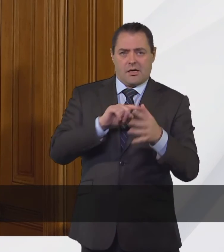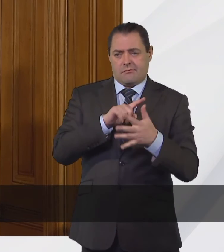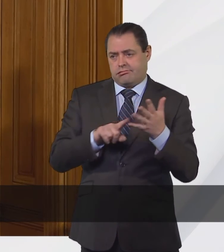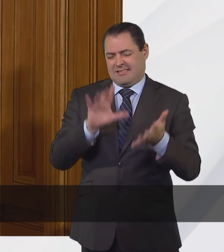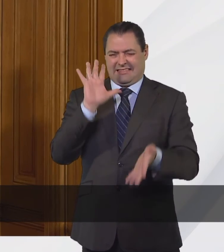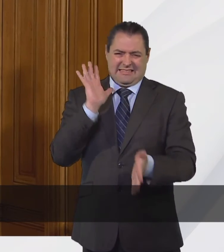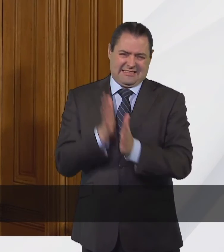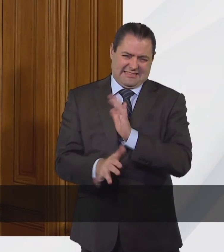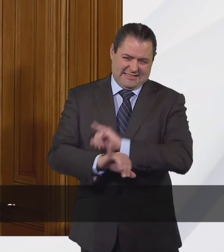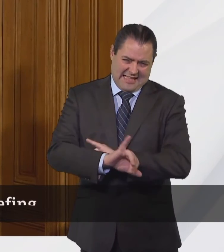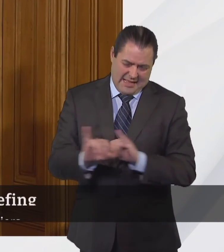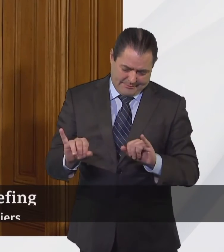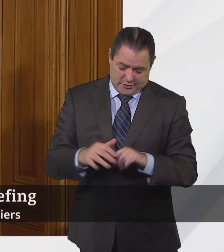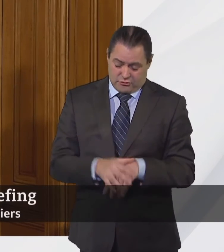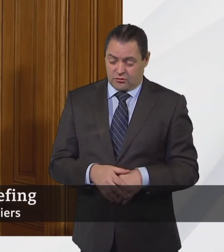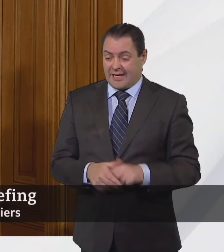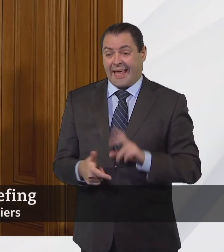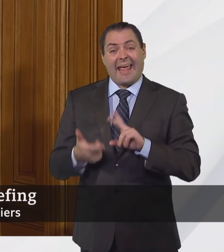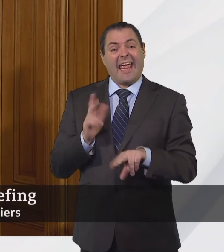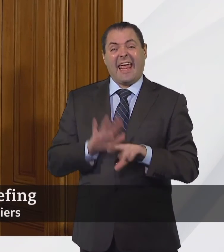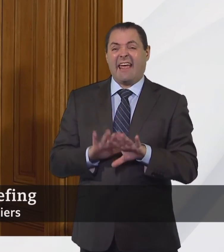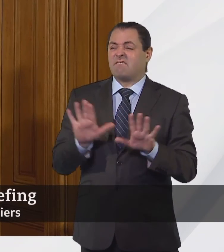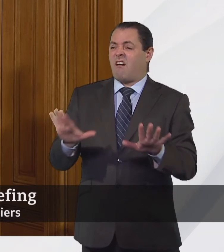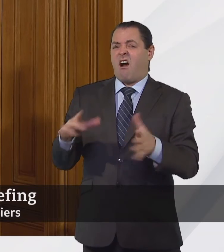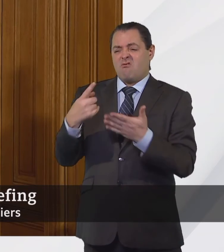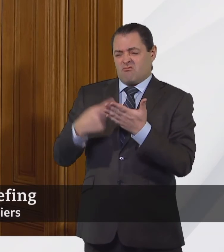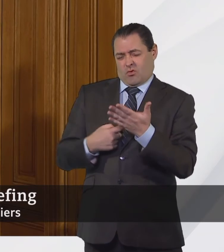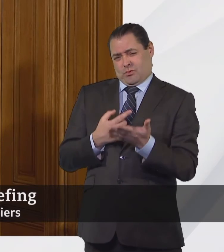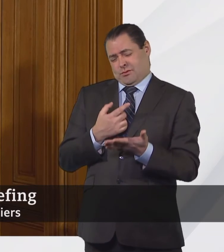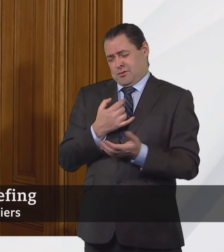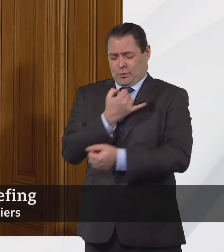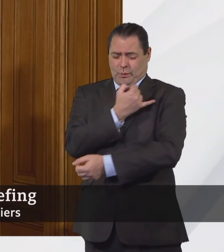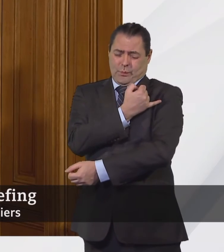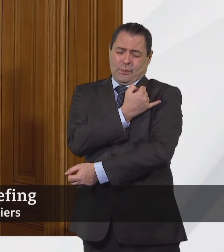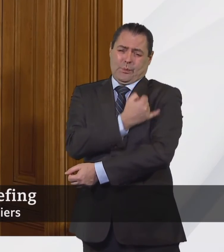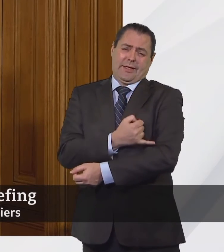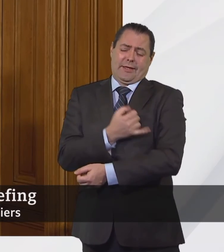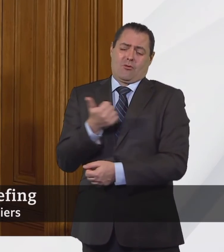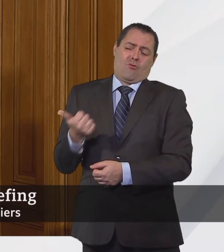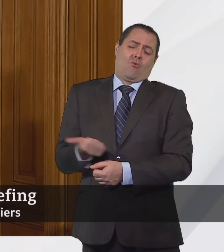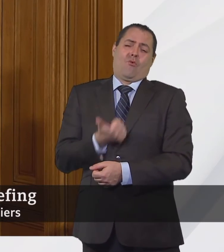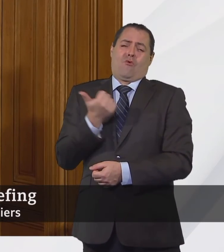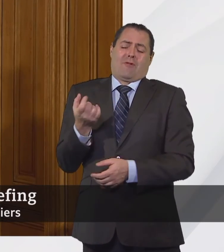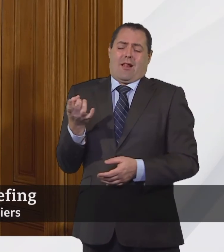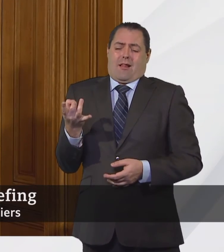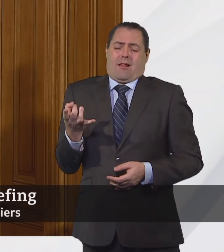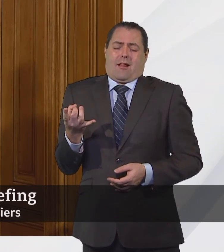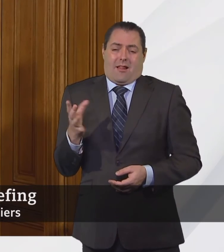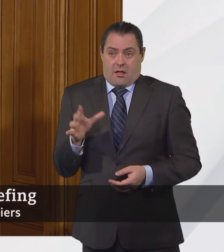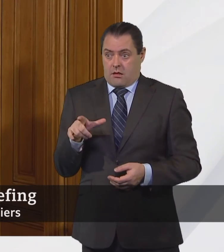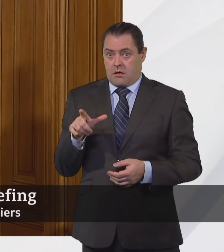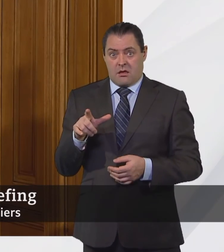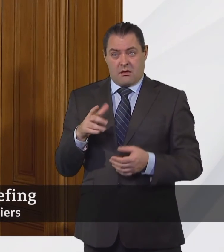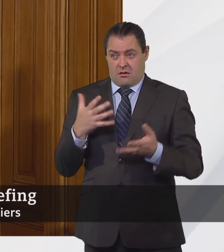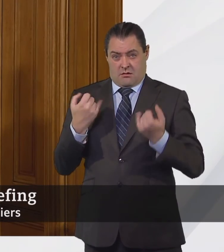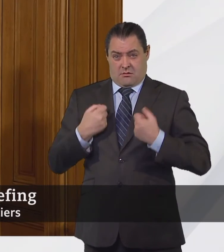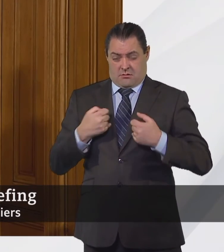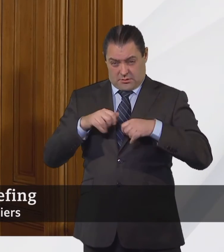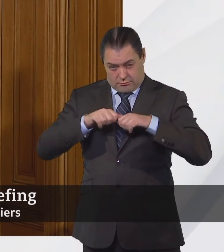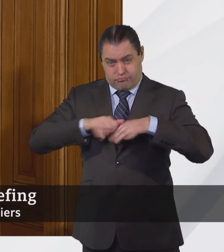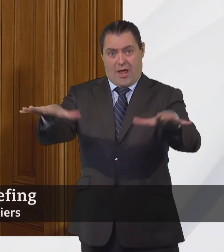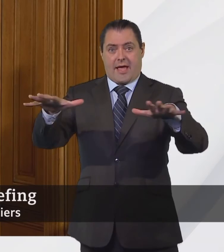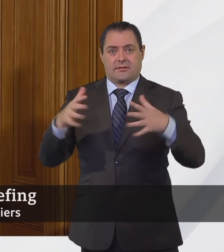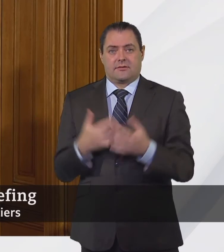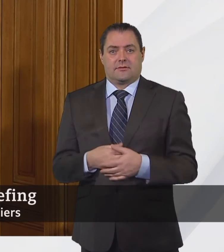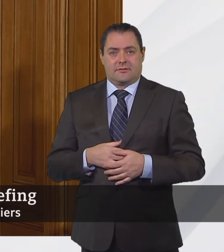too little, then the virus gets out of control, R goes above 1, and it starts to increase again. And what we're trying to do the whole time is do